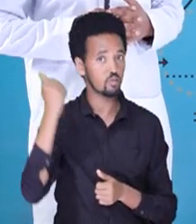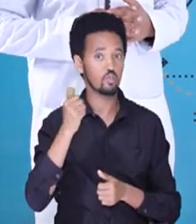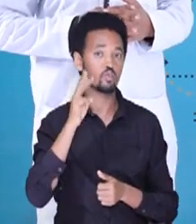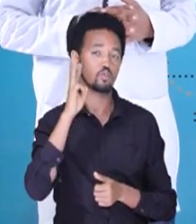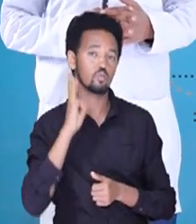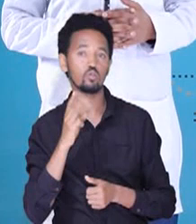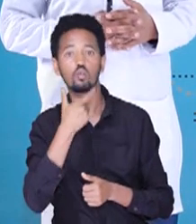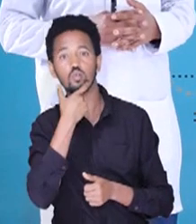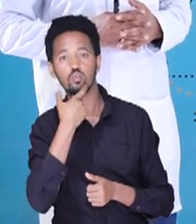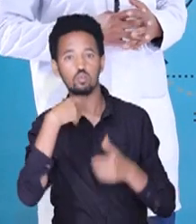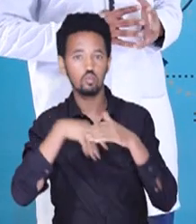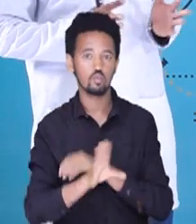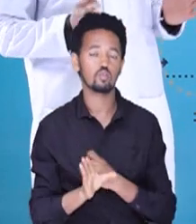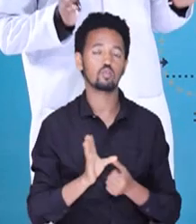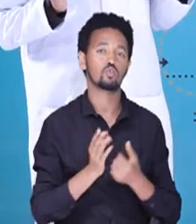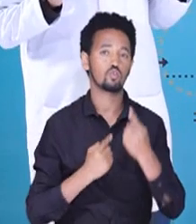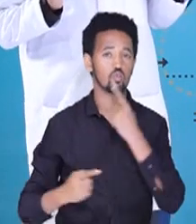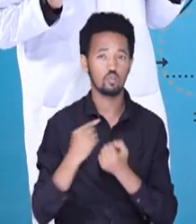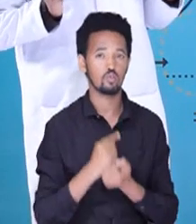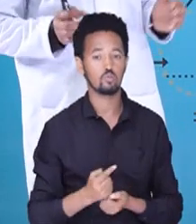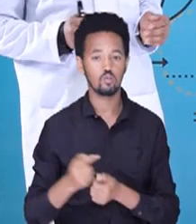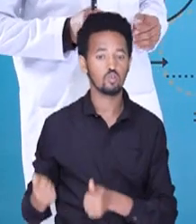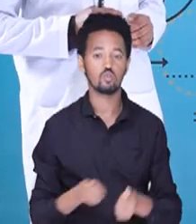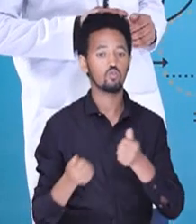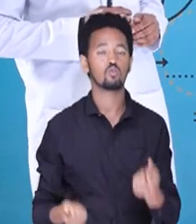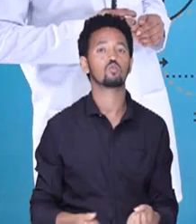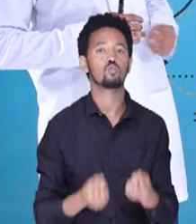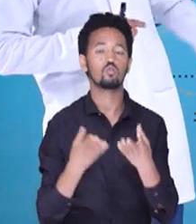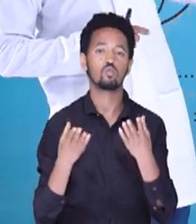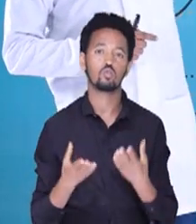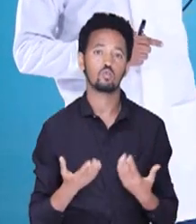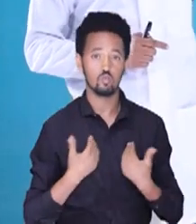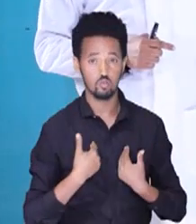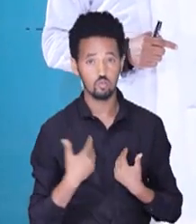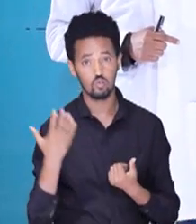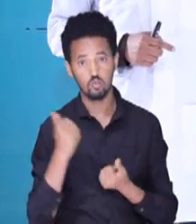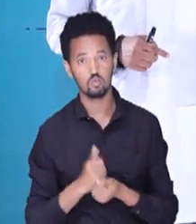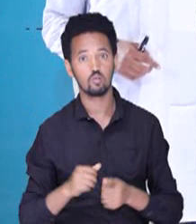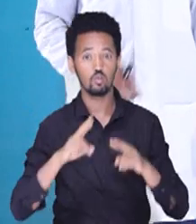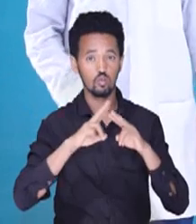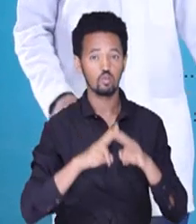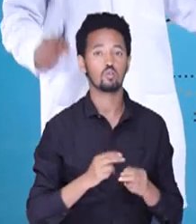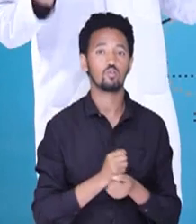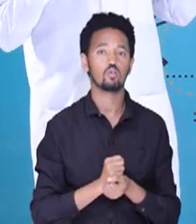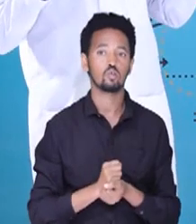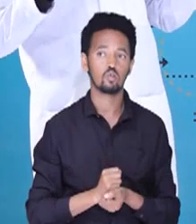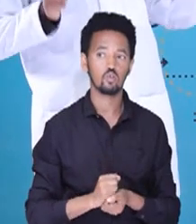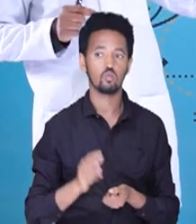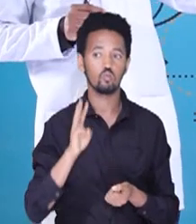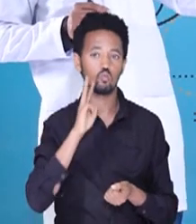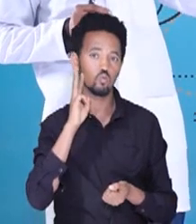an English philosopher. He was the most influential person. He believed that progress was certain if men